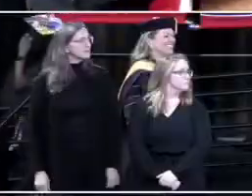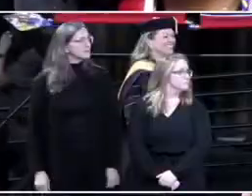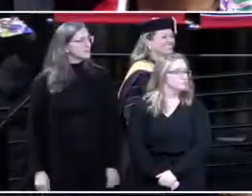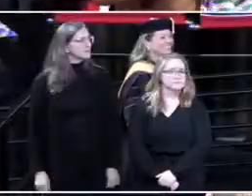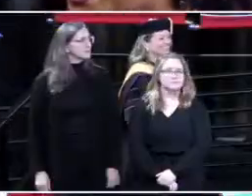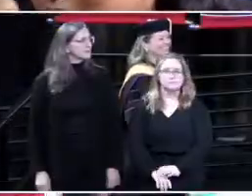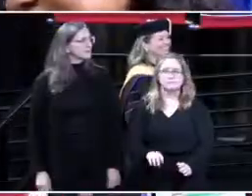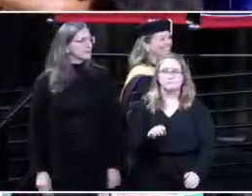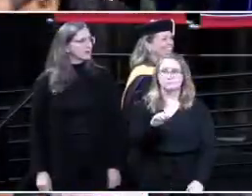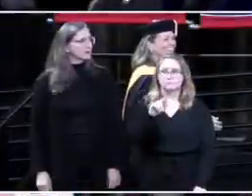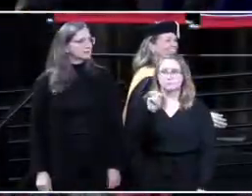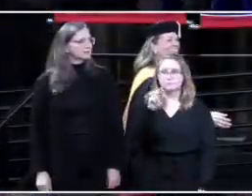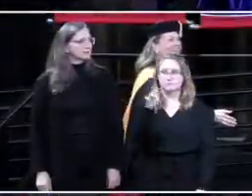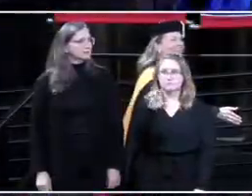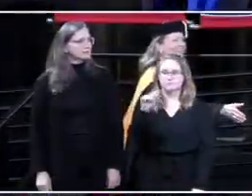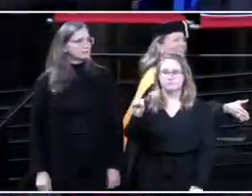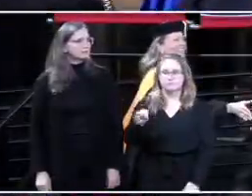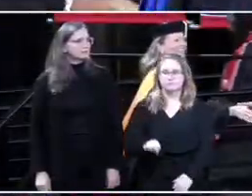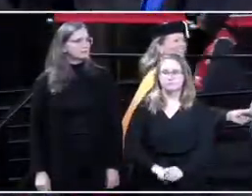Tanya Torres.